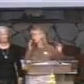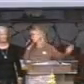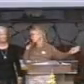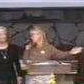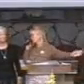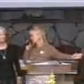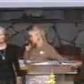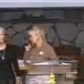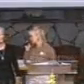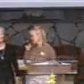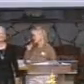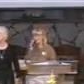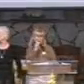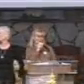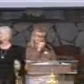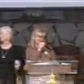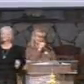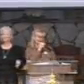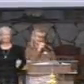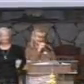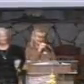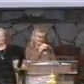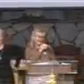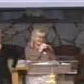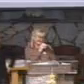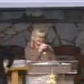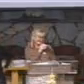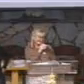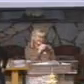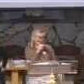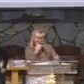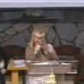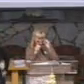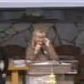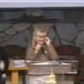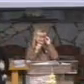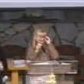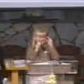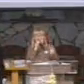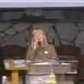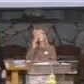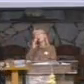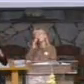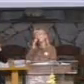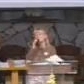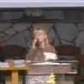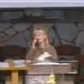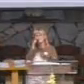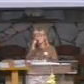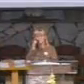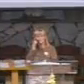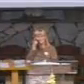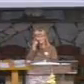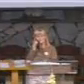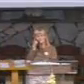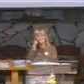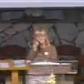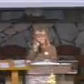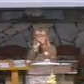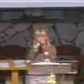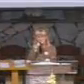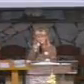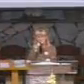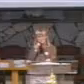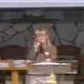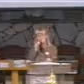That's right. Mom, I'm to have 35. You have to come. to Alright, thank you guys for being a great